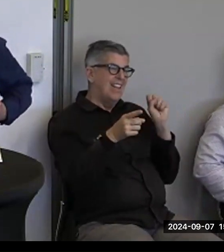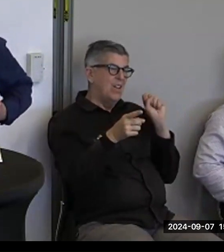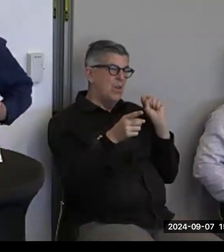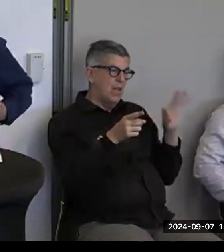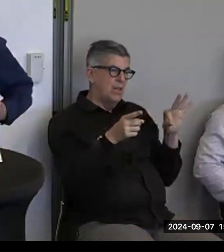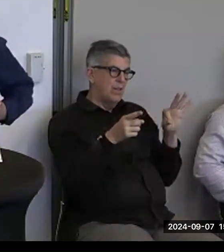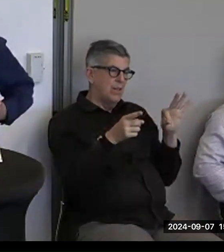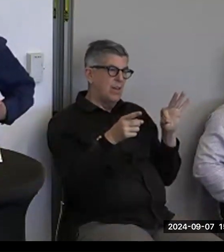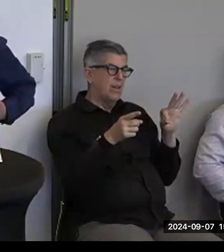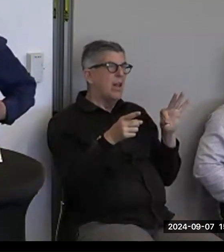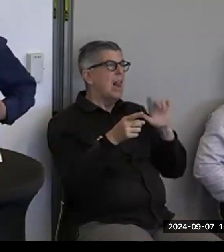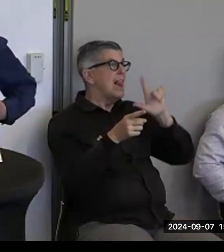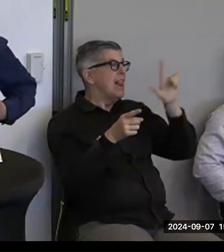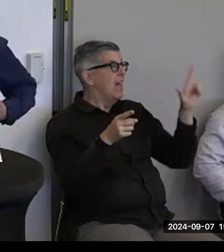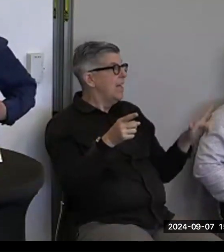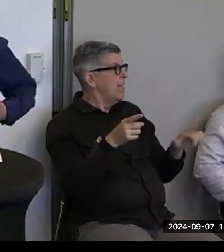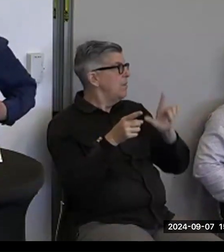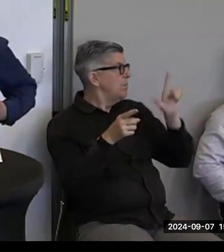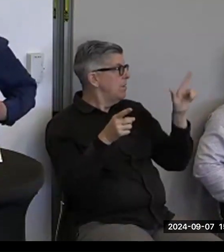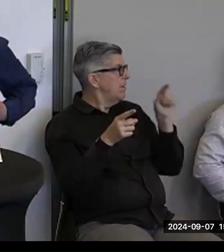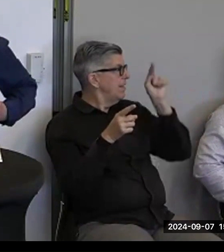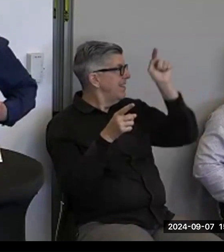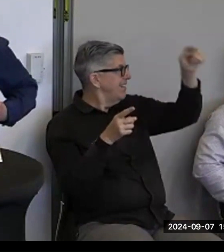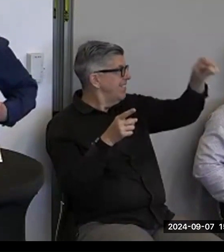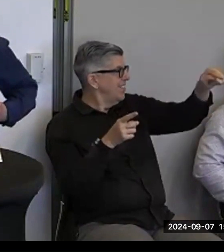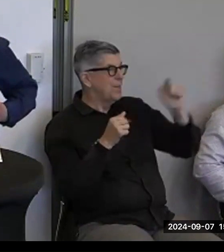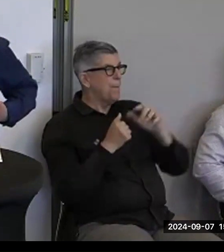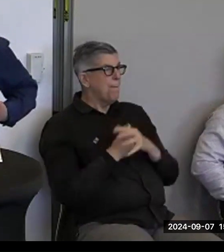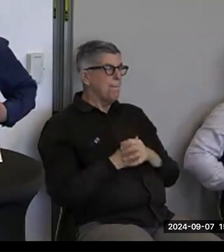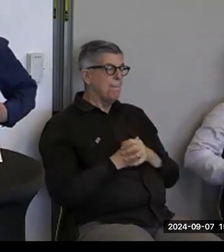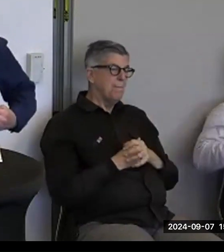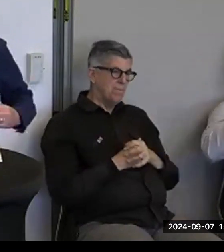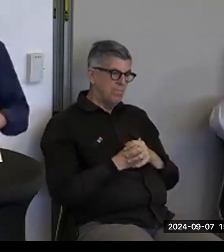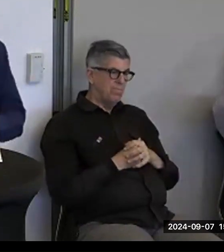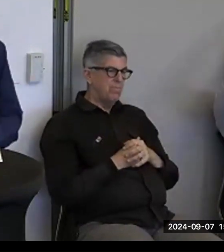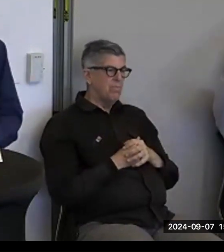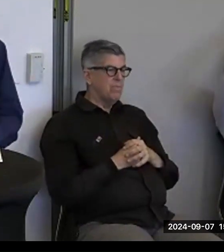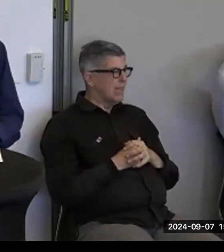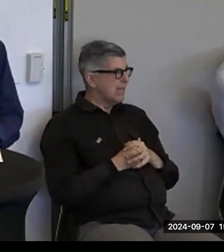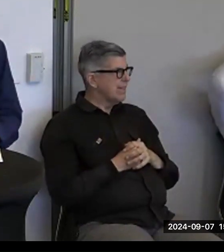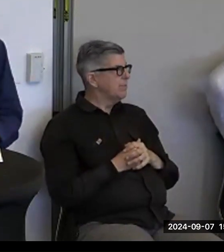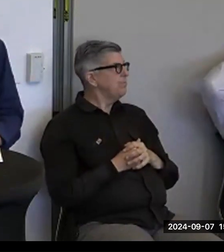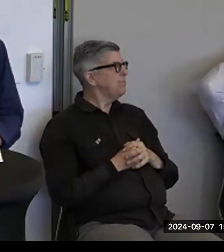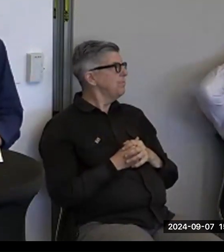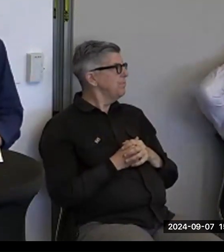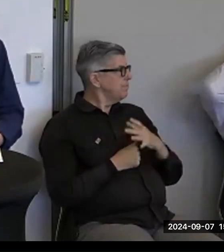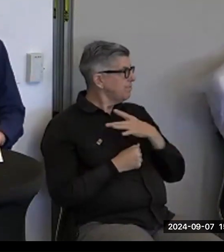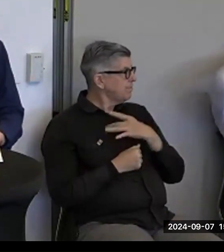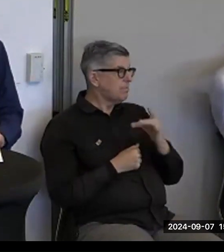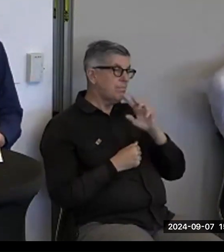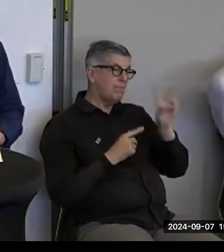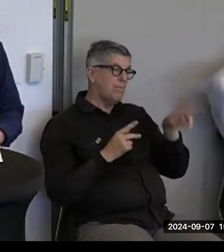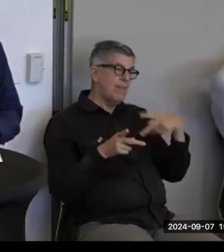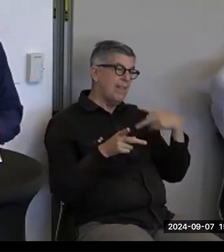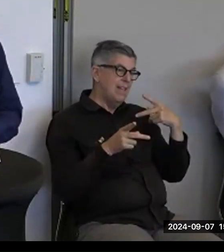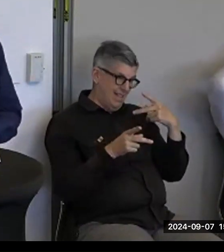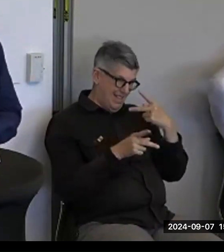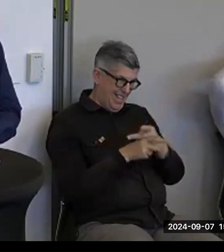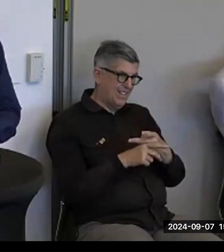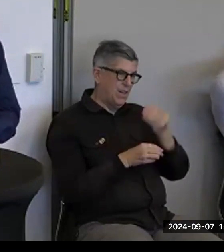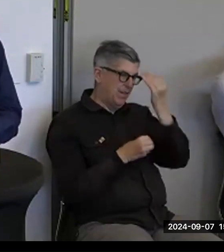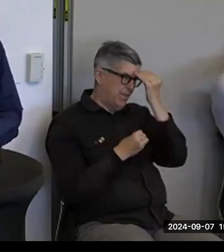Public Library main headquarters. Okay, so I really like that kind of information.